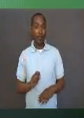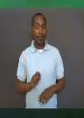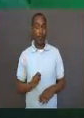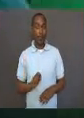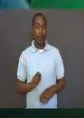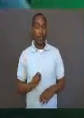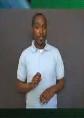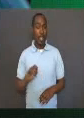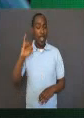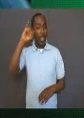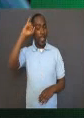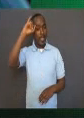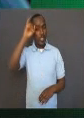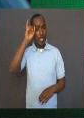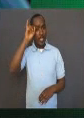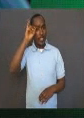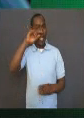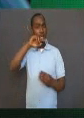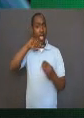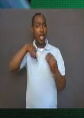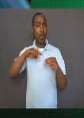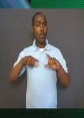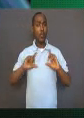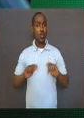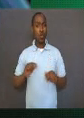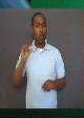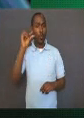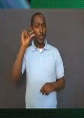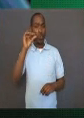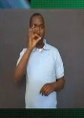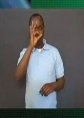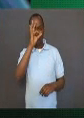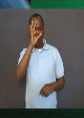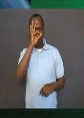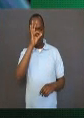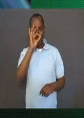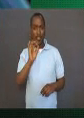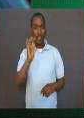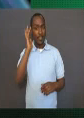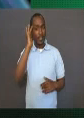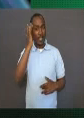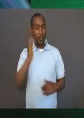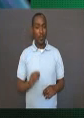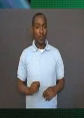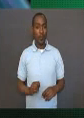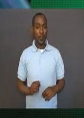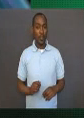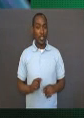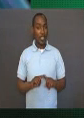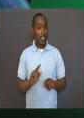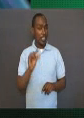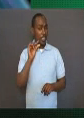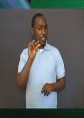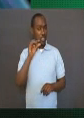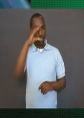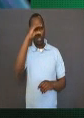getting ill with smallpox, he noticed that the few people who were not